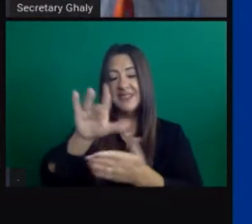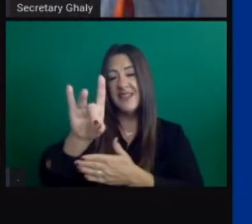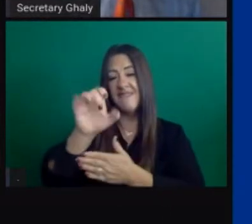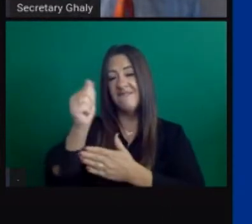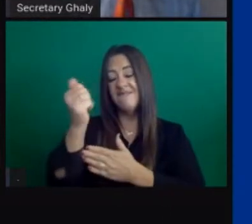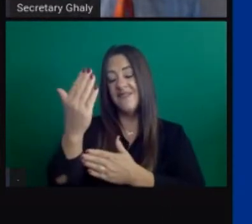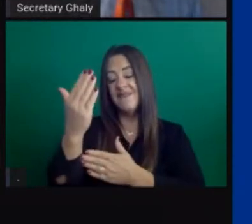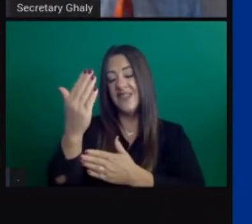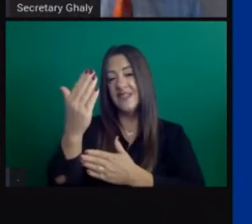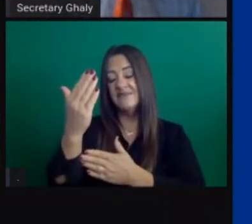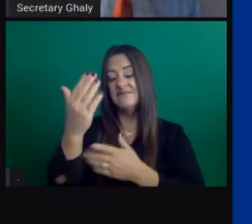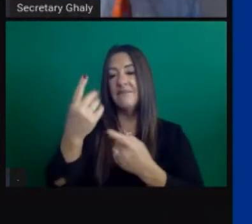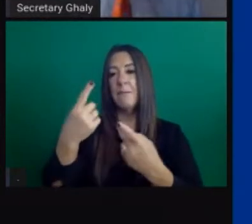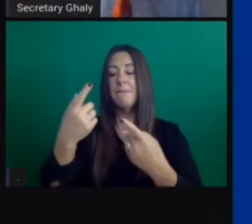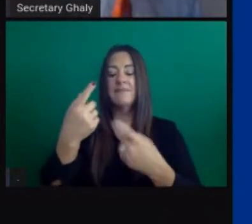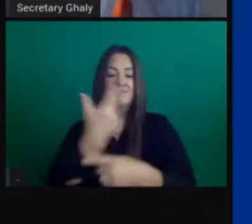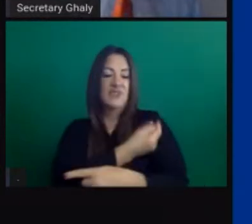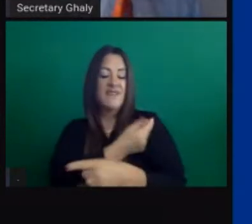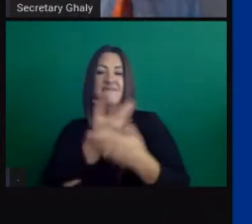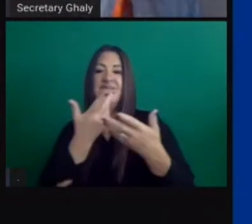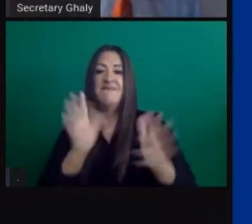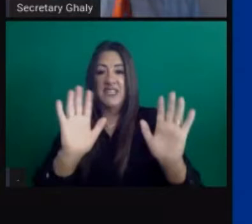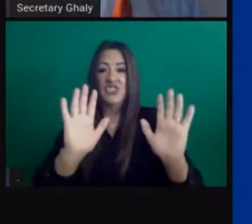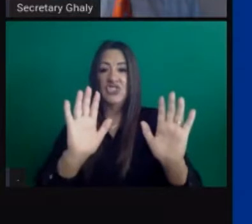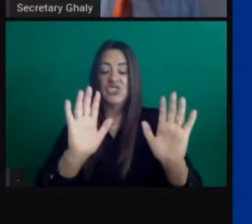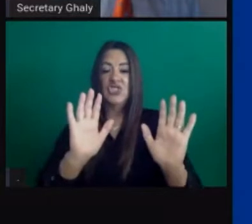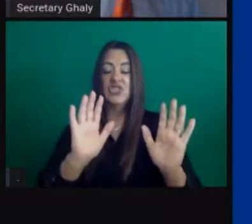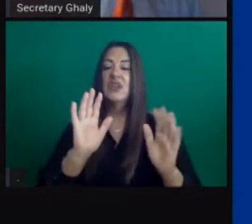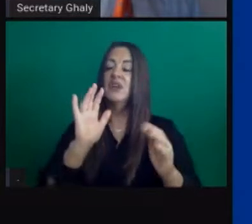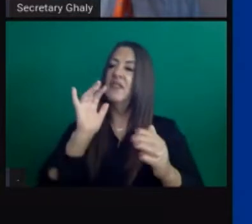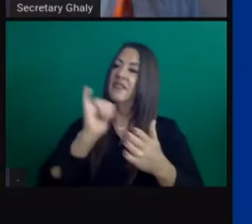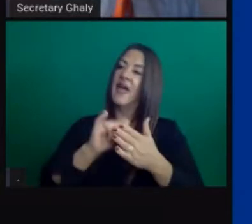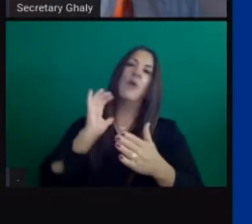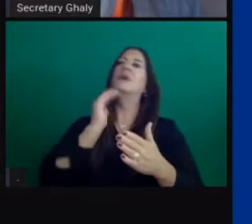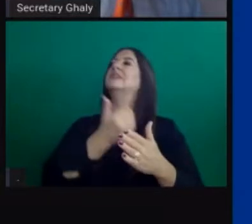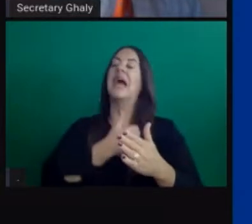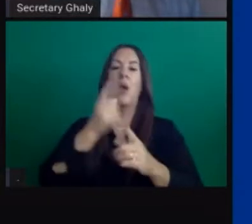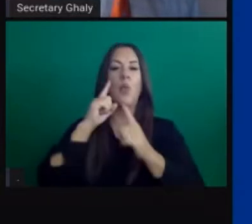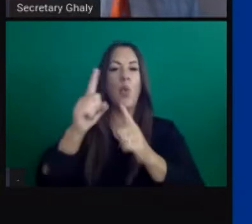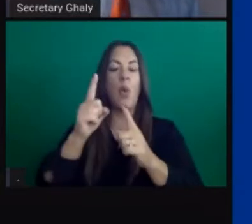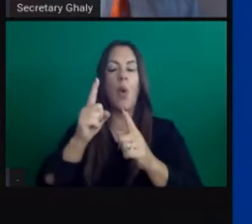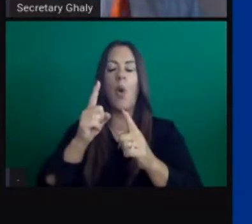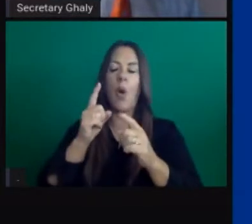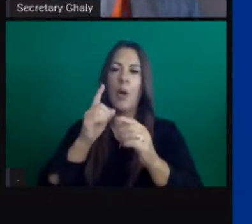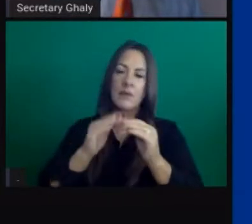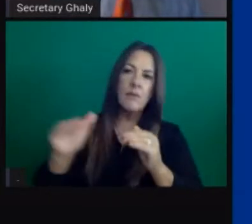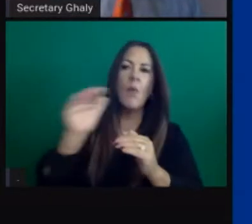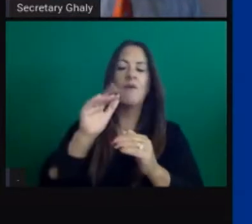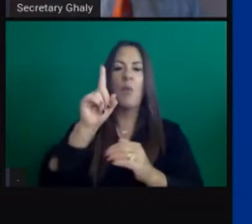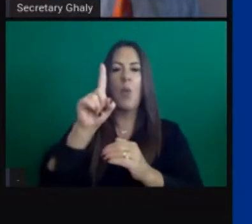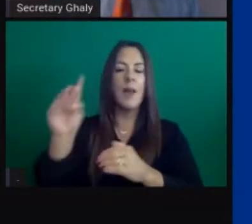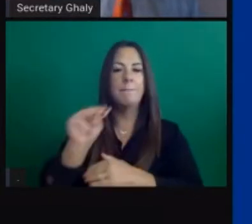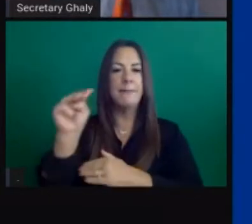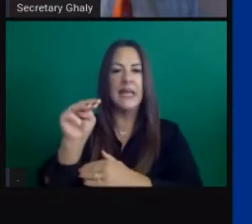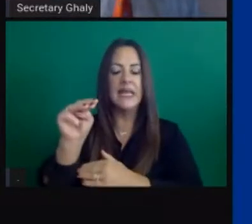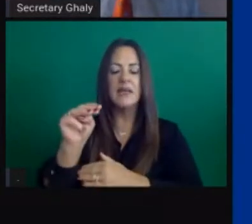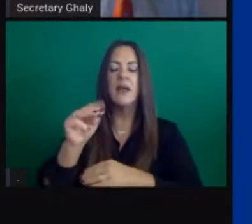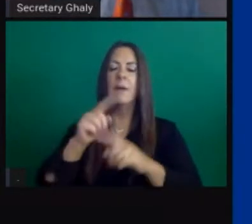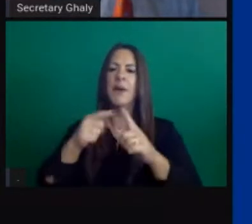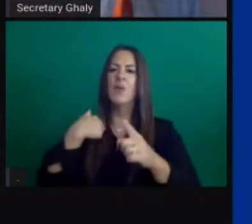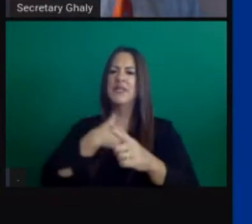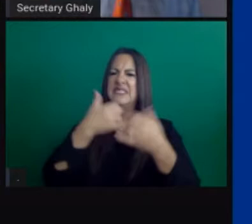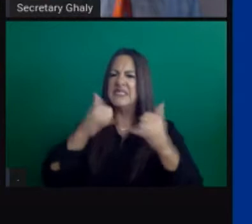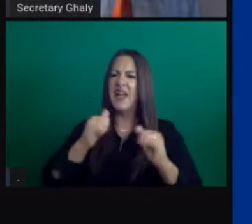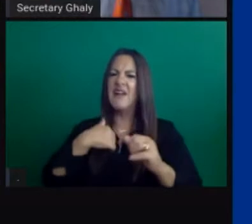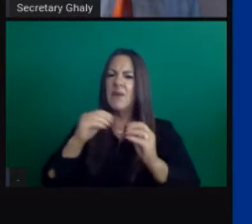1,525,815 doses administered. So this exceeds our 1 million dose goal. We still have data coming in.